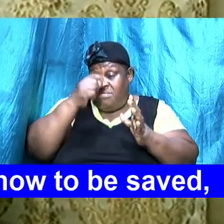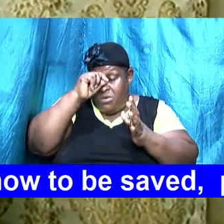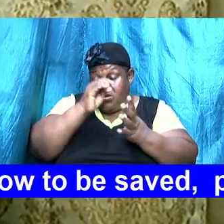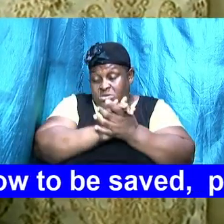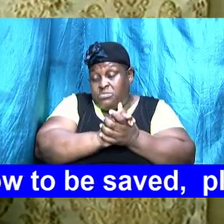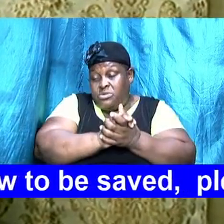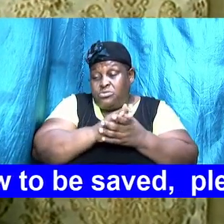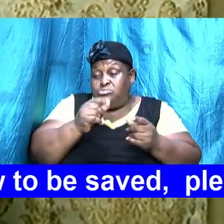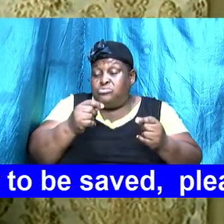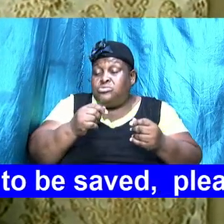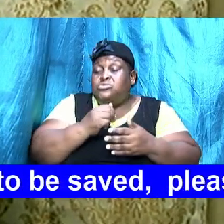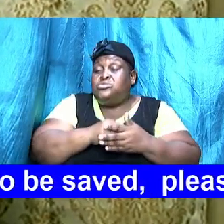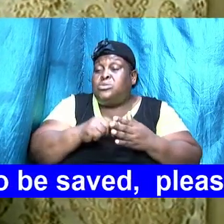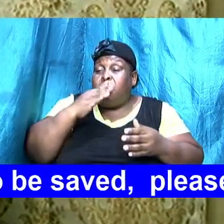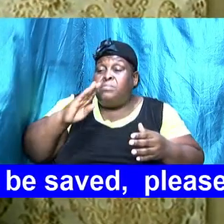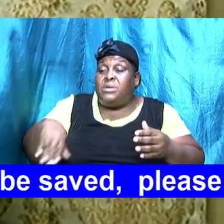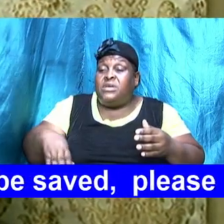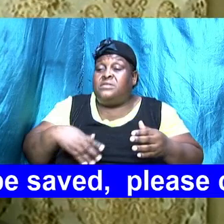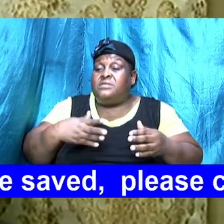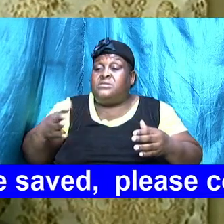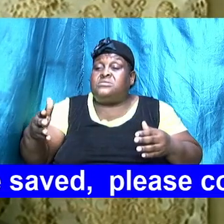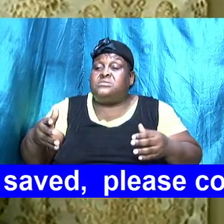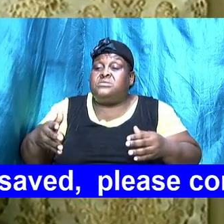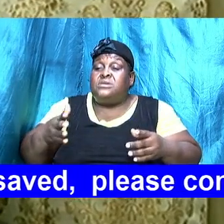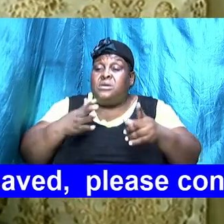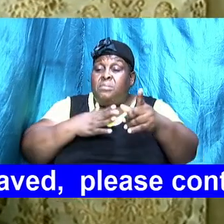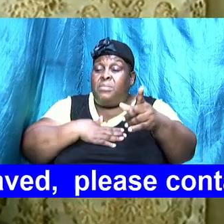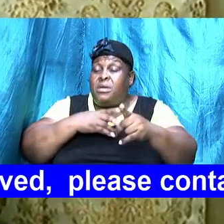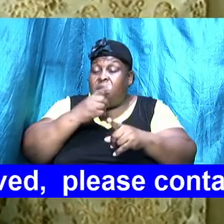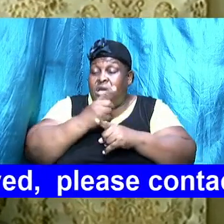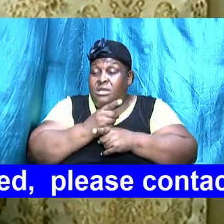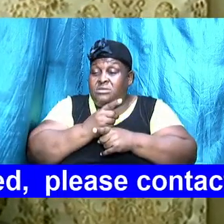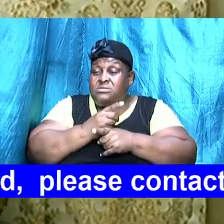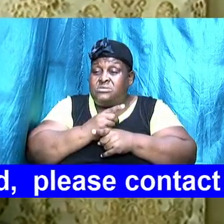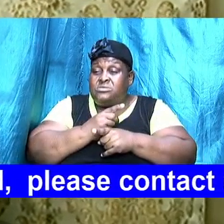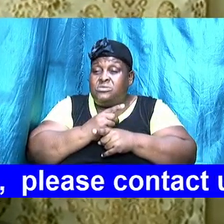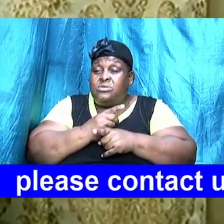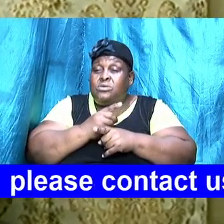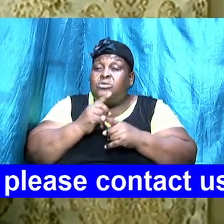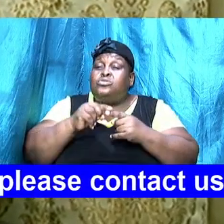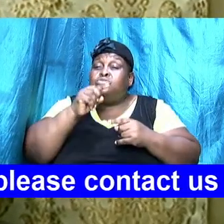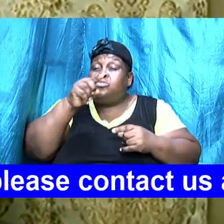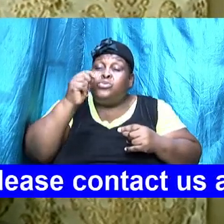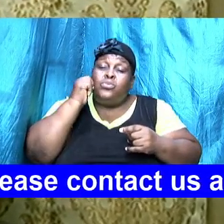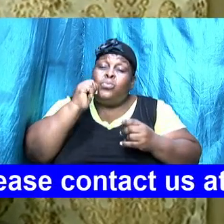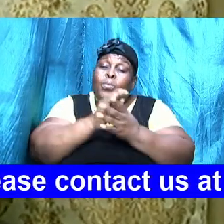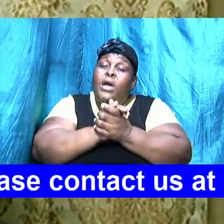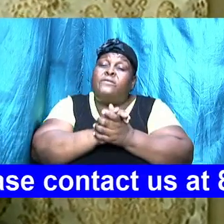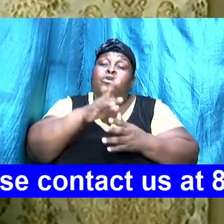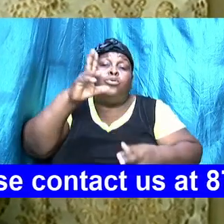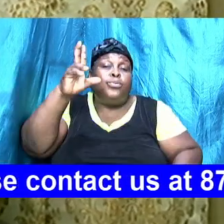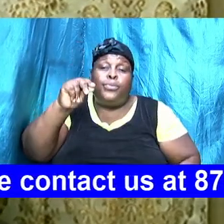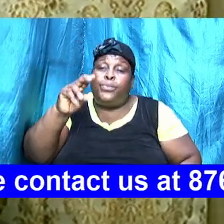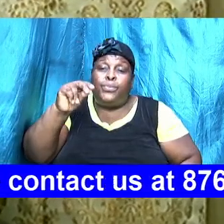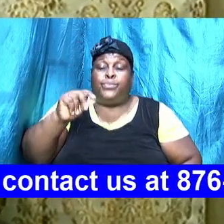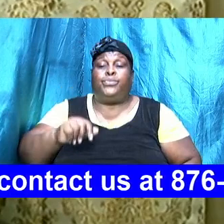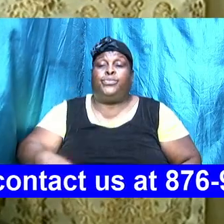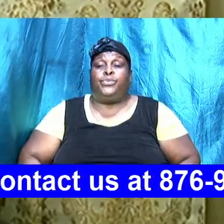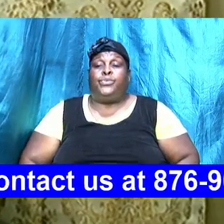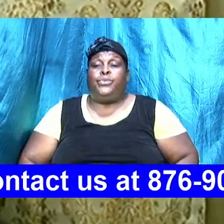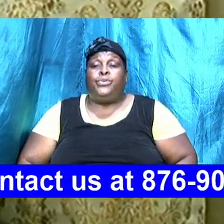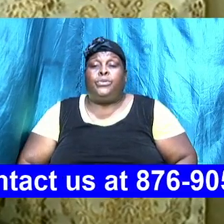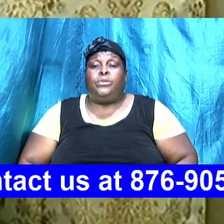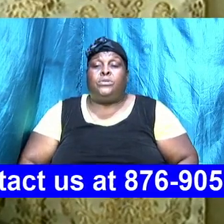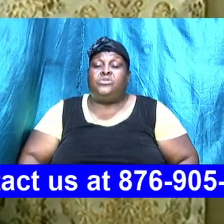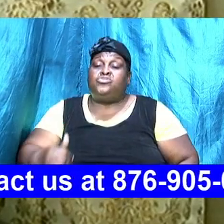activity and affair, my answer to you is no, you do not have to conform to that, and you should not, because